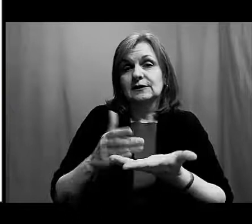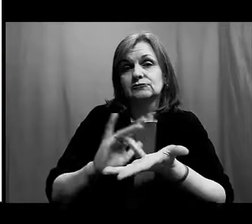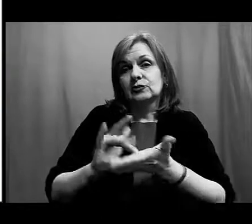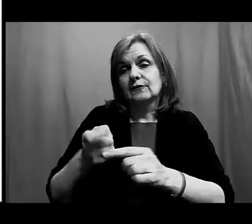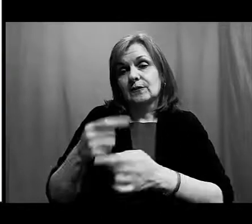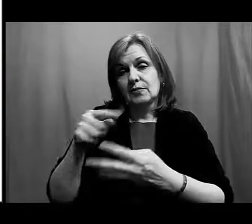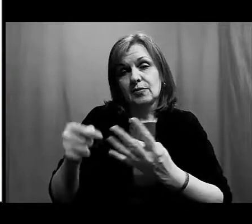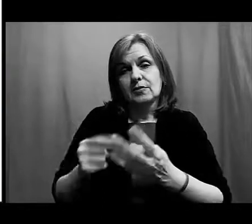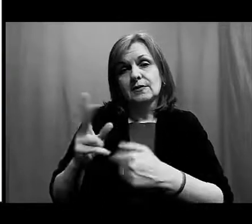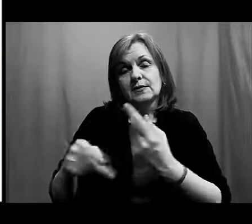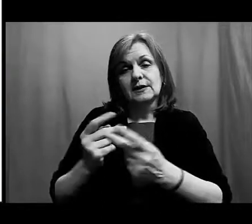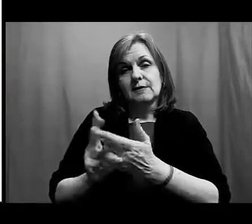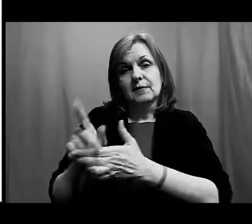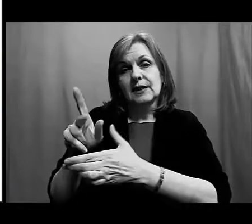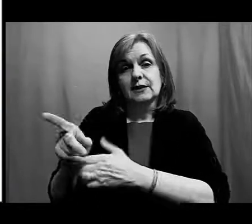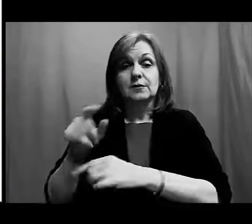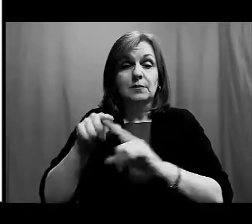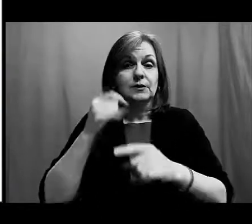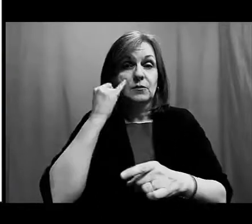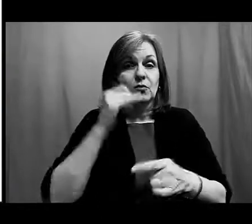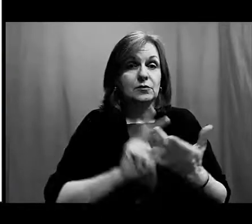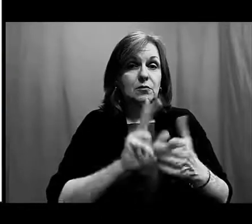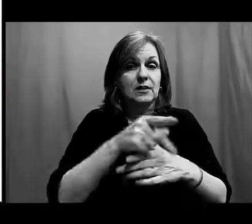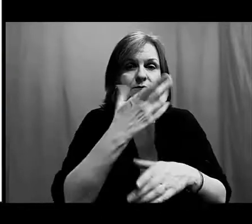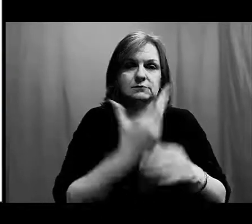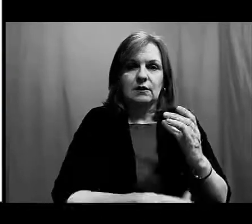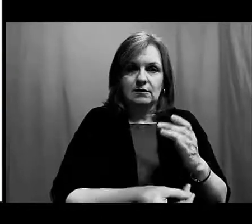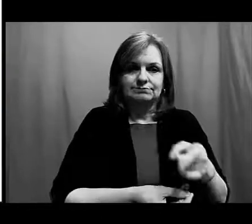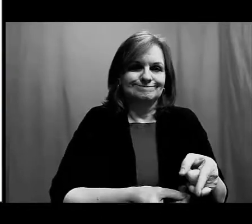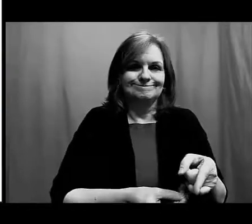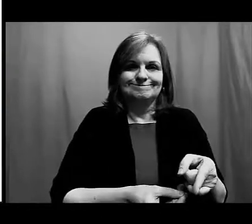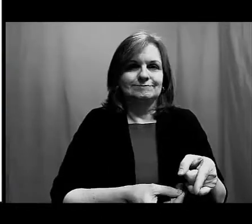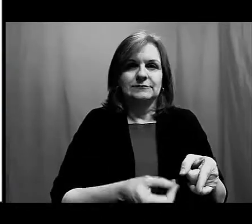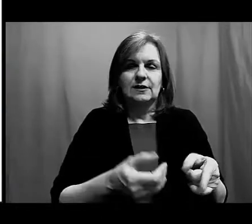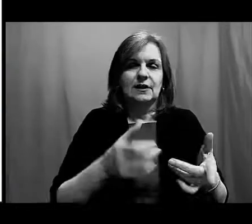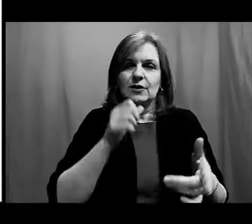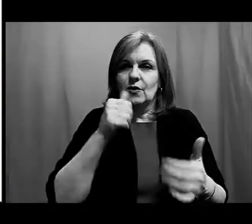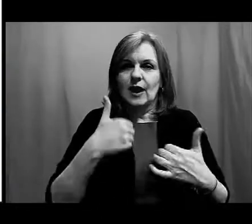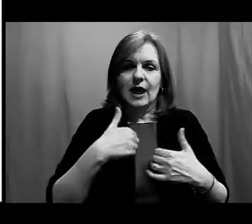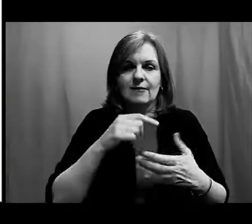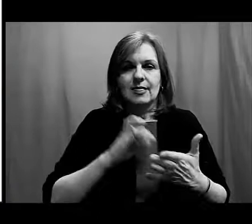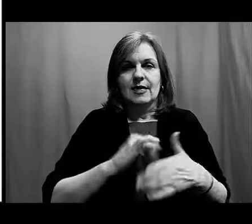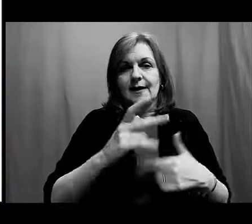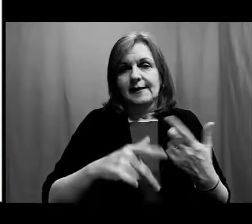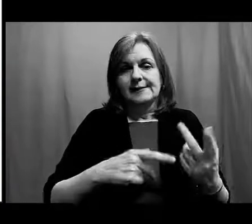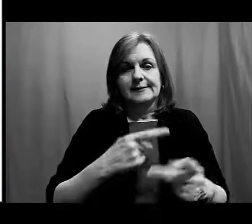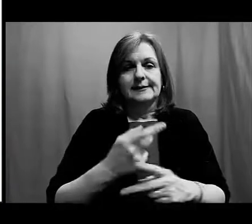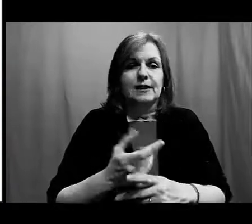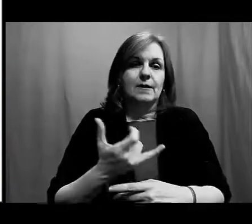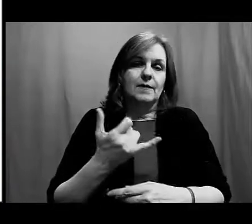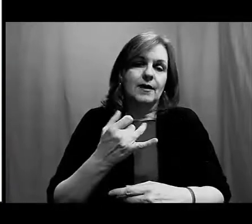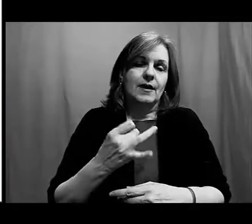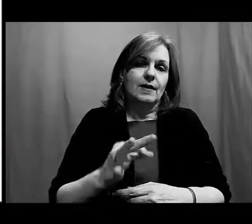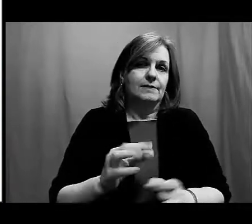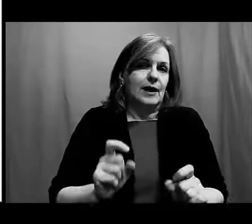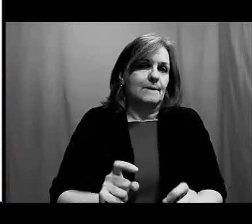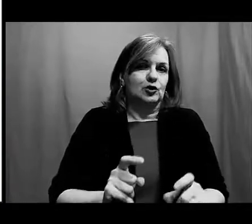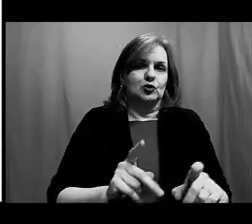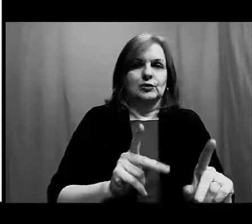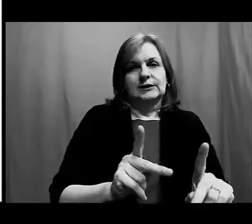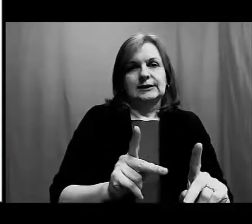look at a loss in biodiversity that would include the loss of plants like this, we may not have those sorts of